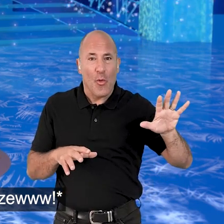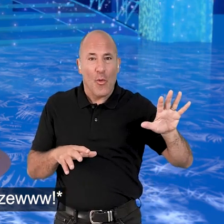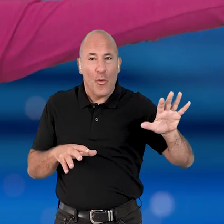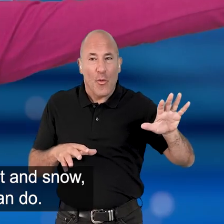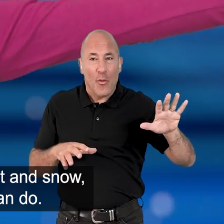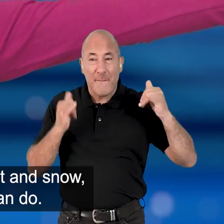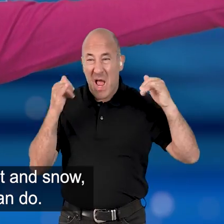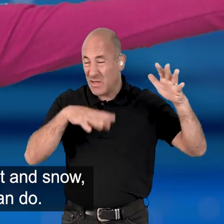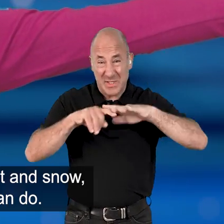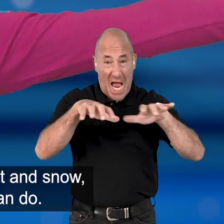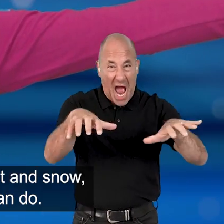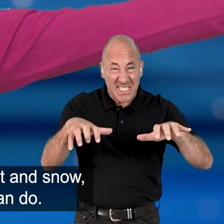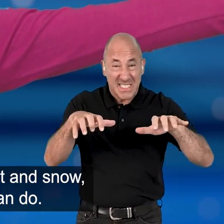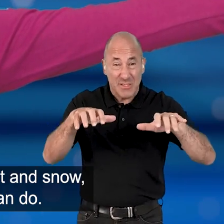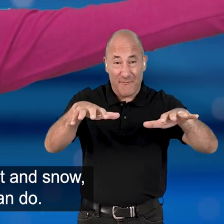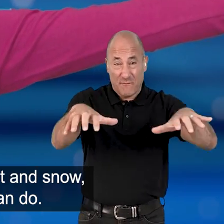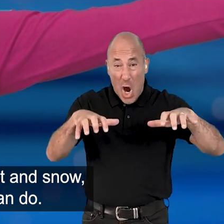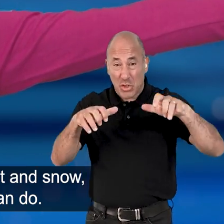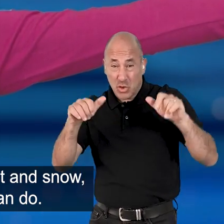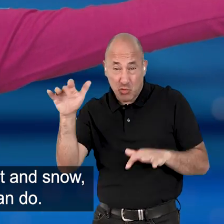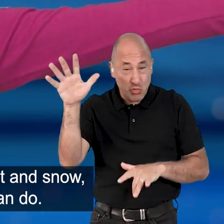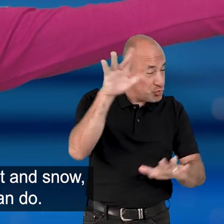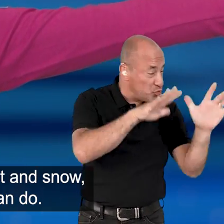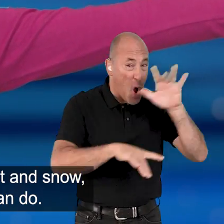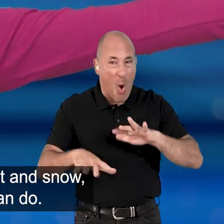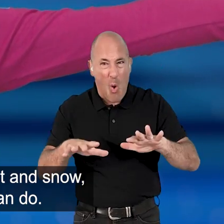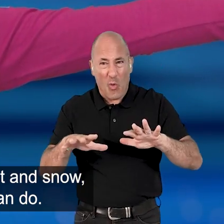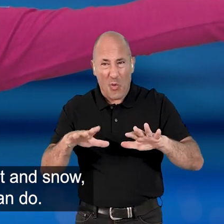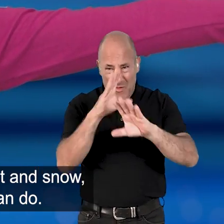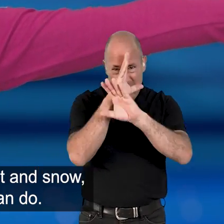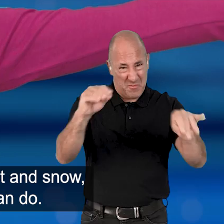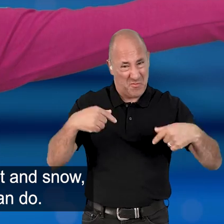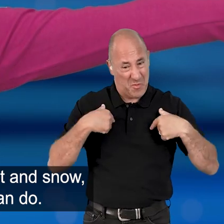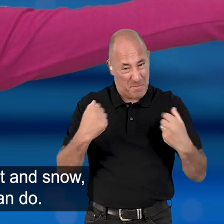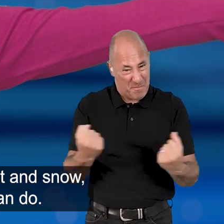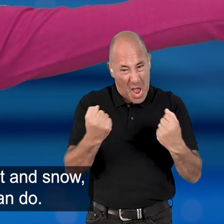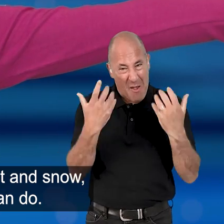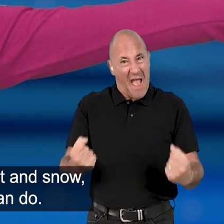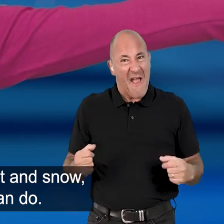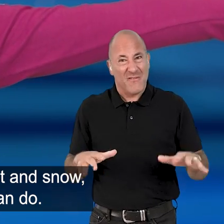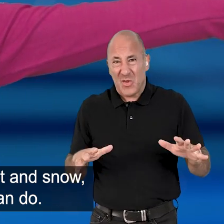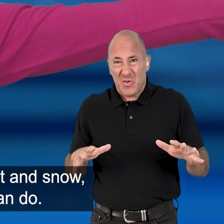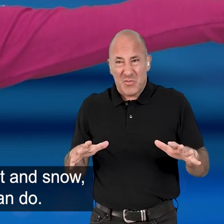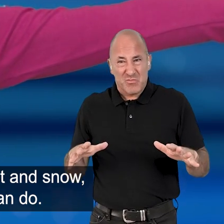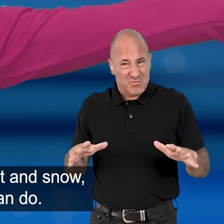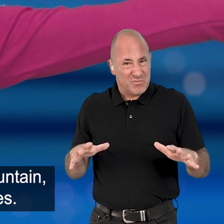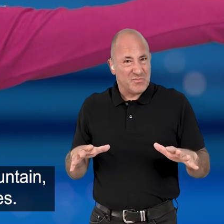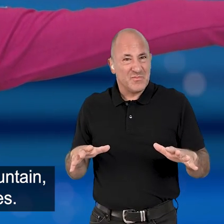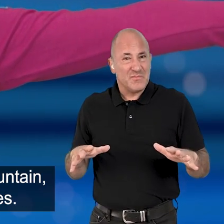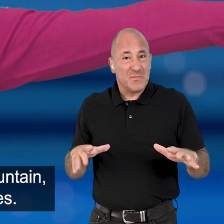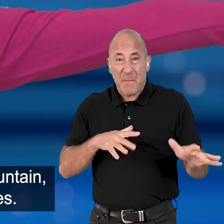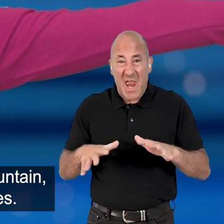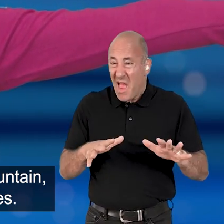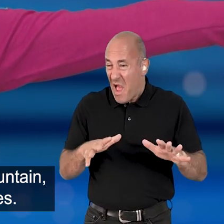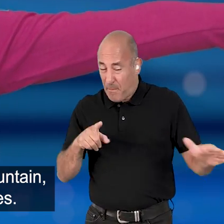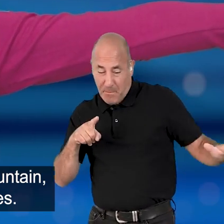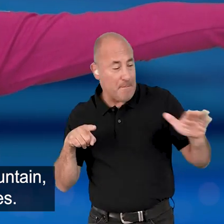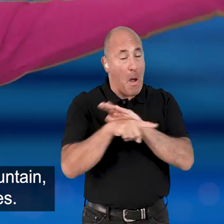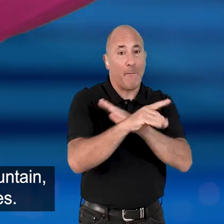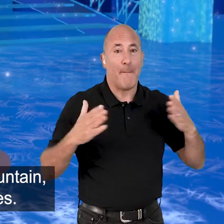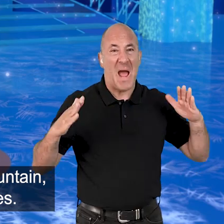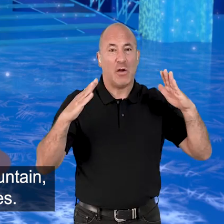Shoo! She covers the party in ice and frost and snow, showing everyone what she can do. Panicked, she flees up